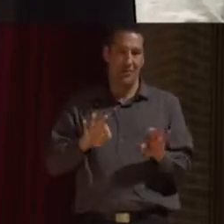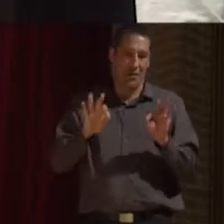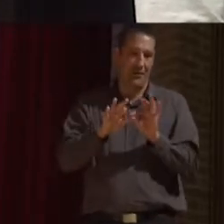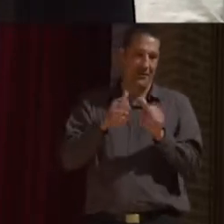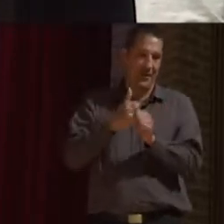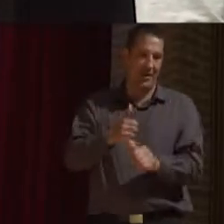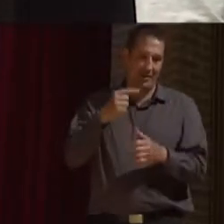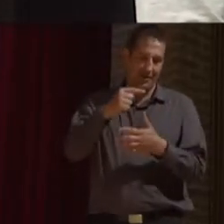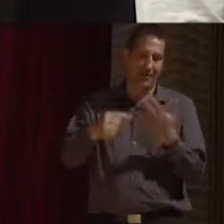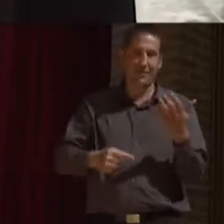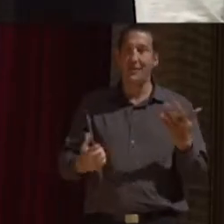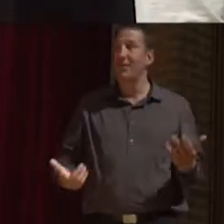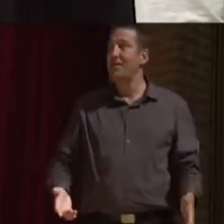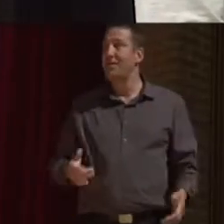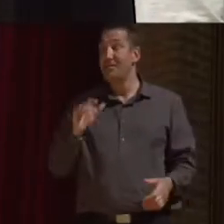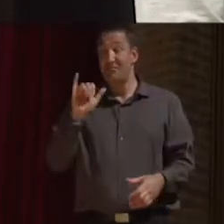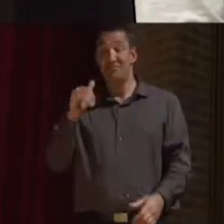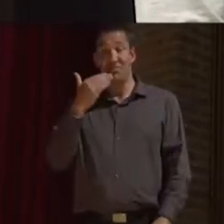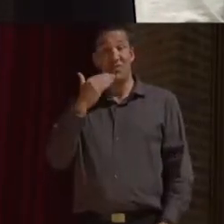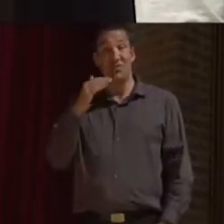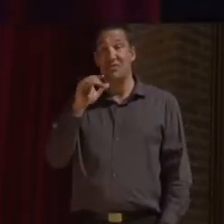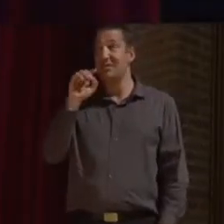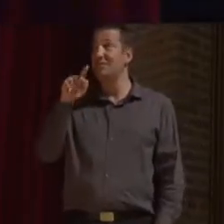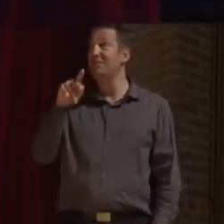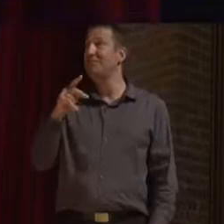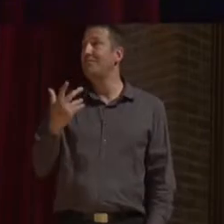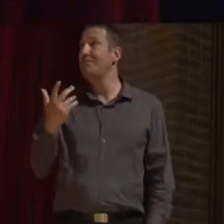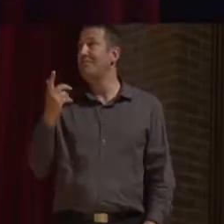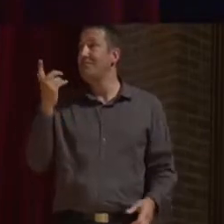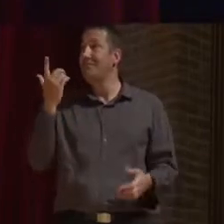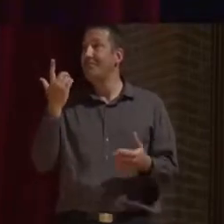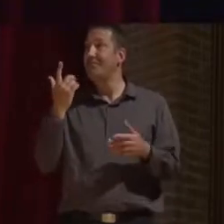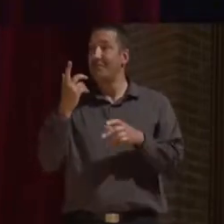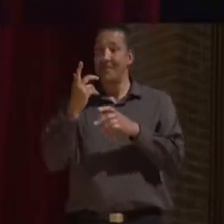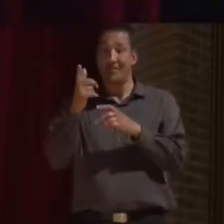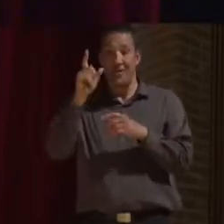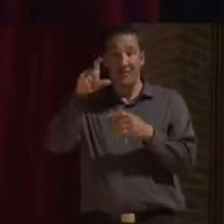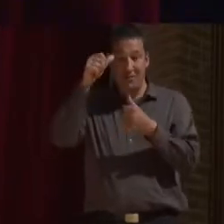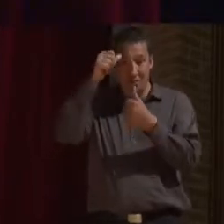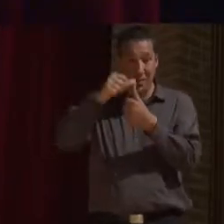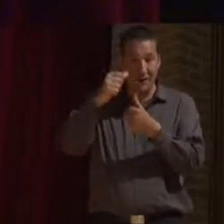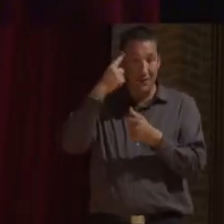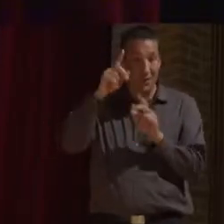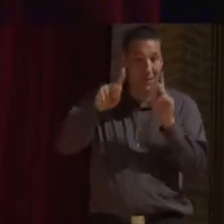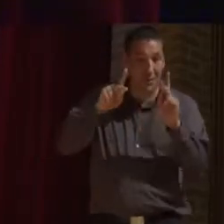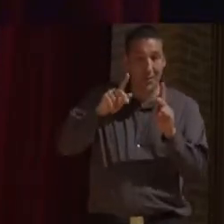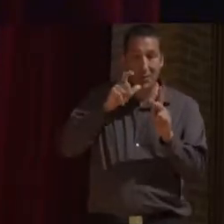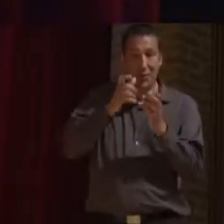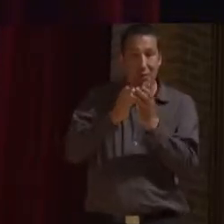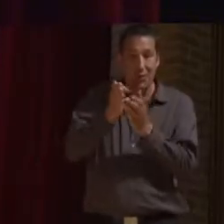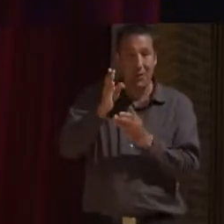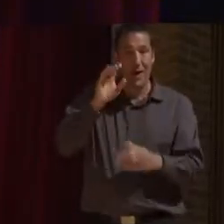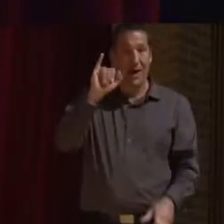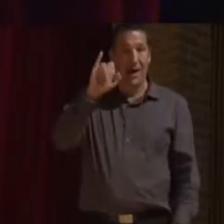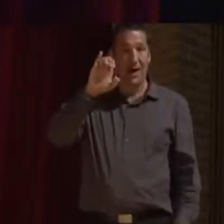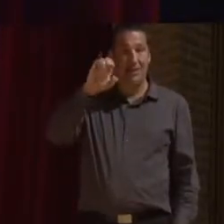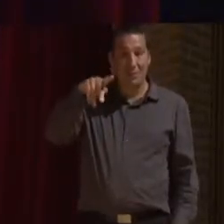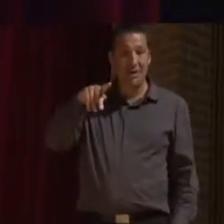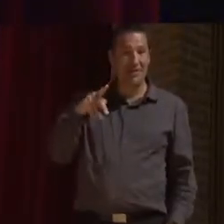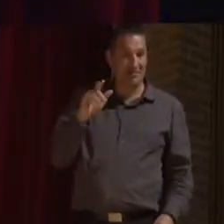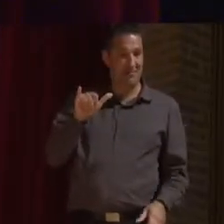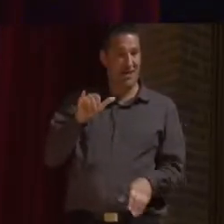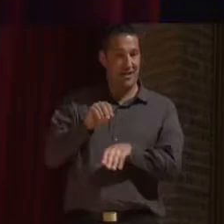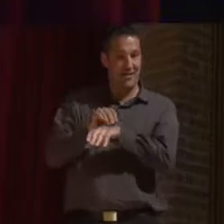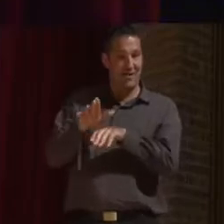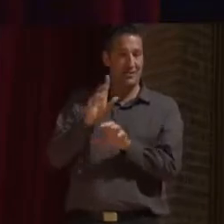good to remember, and that's something that I think we need to even remember for those of you who have been through IEPs, just that kind of